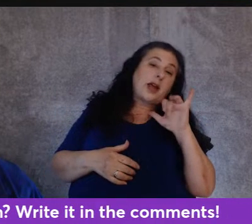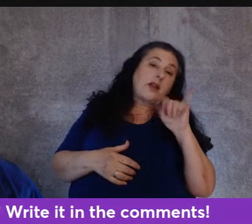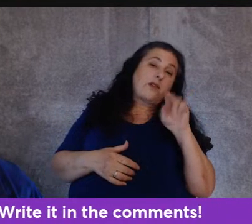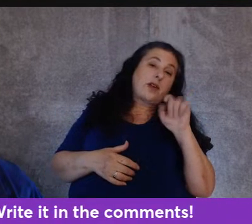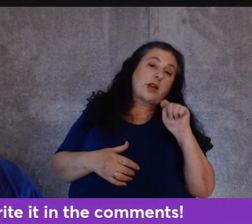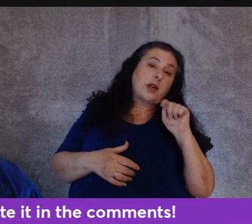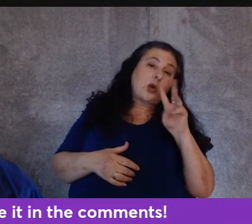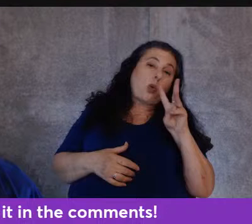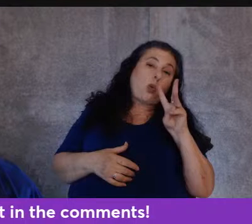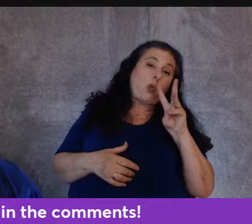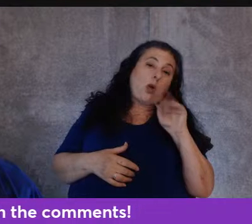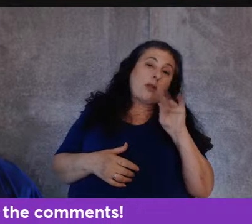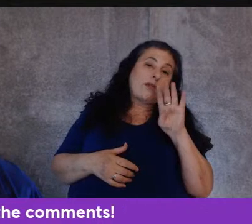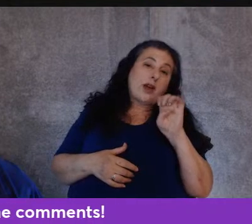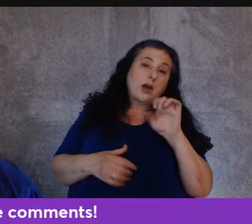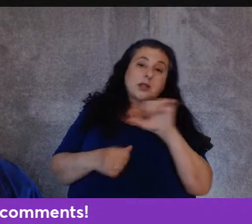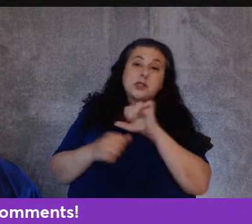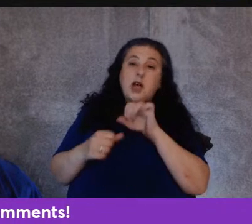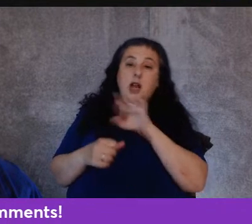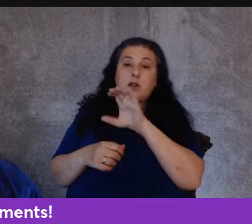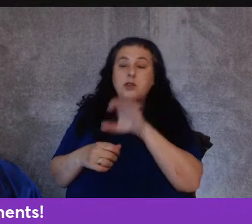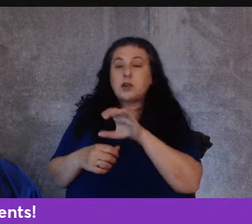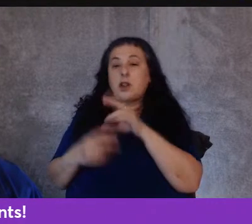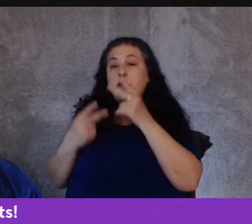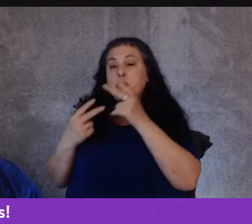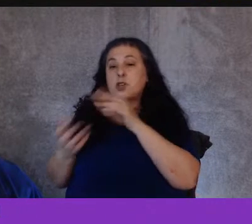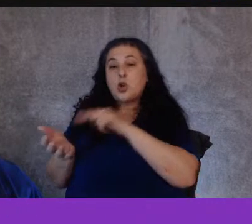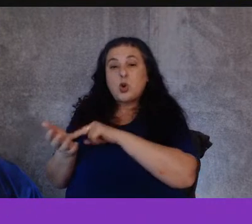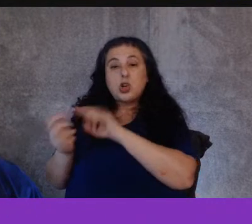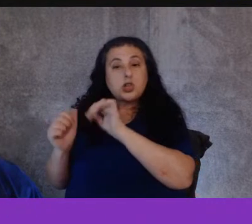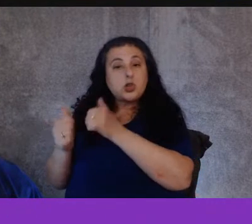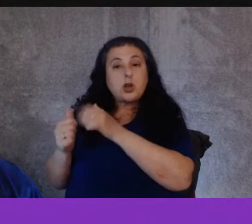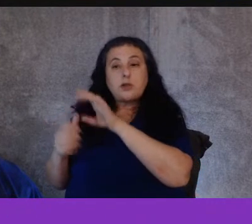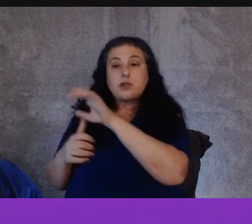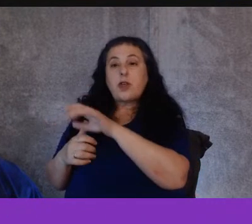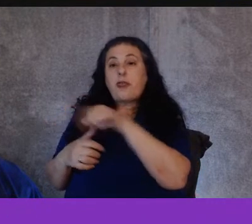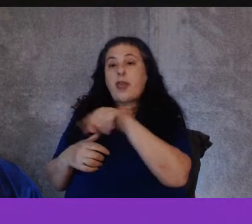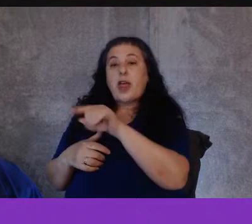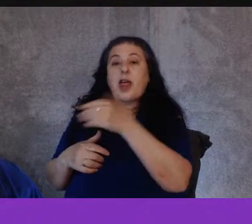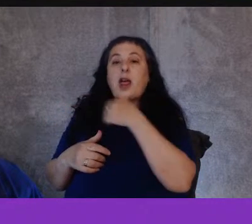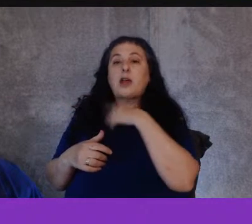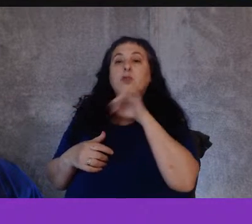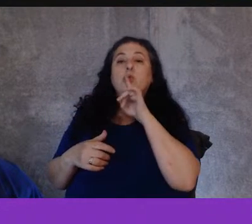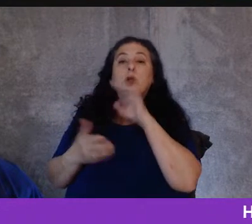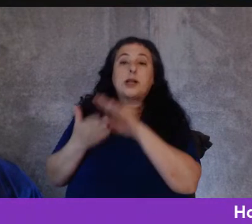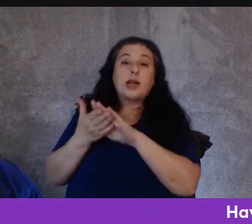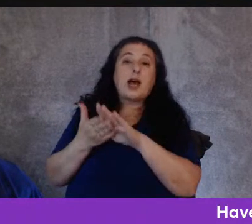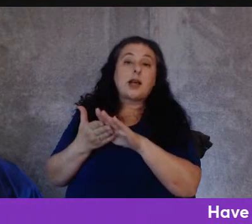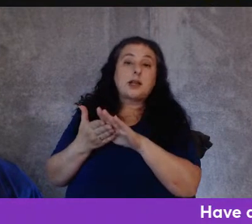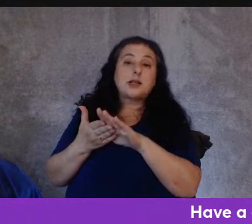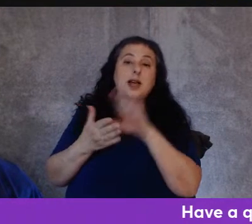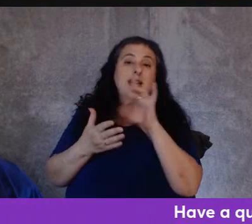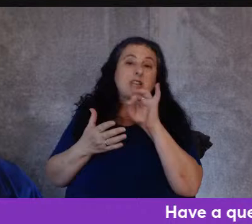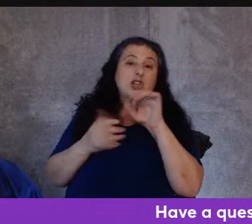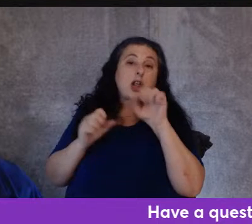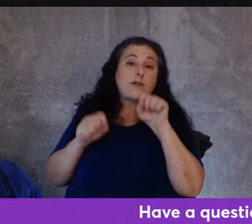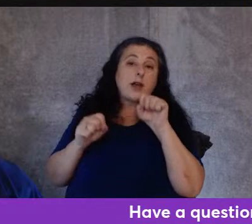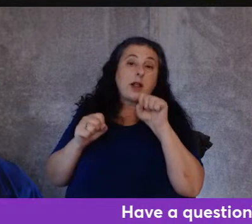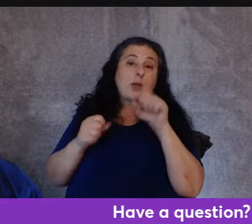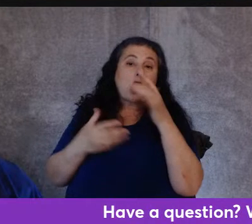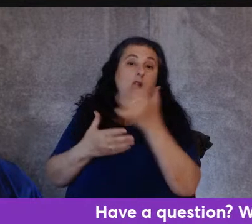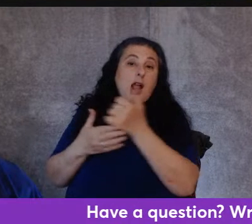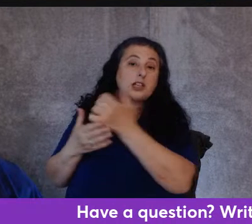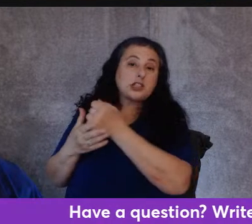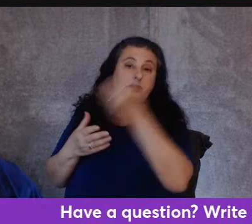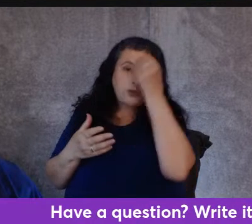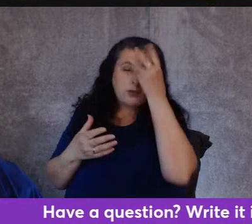Society of Chicago, the Visiting Nurses Association of Chicago, they have, really nice digitally available collections. So